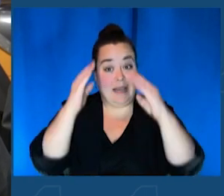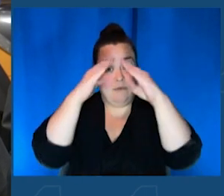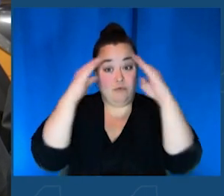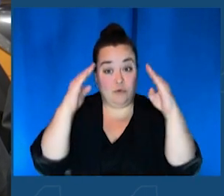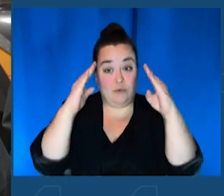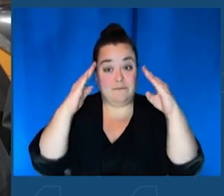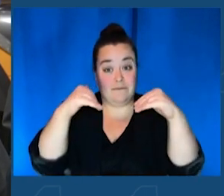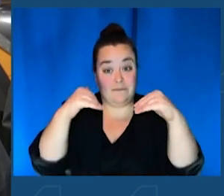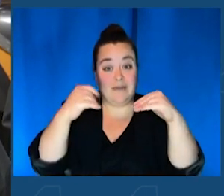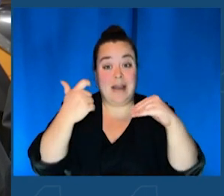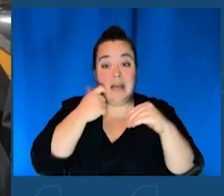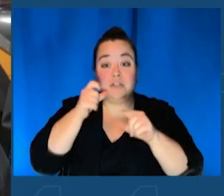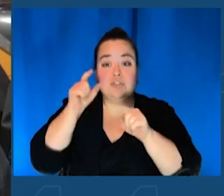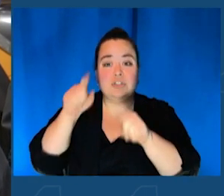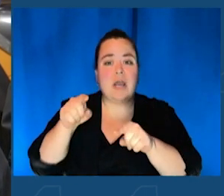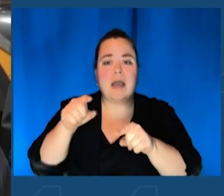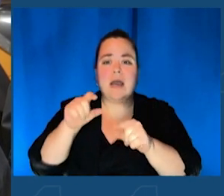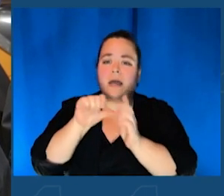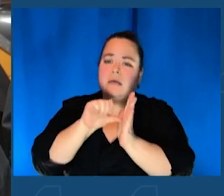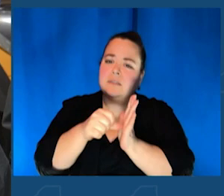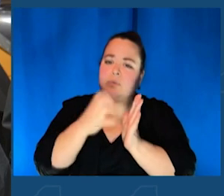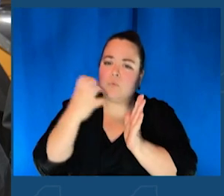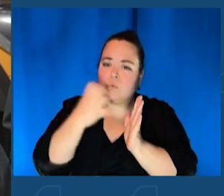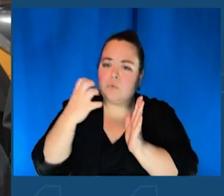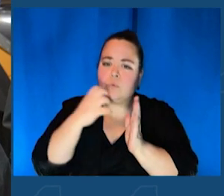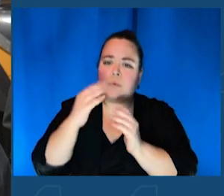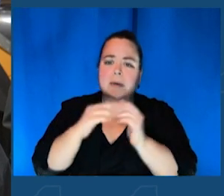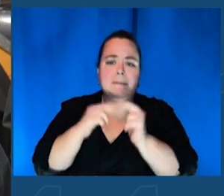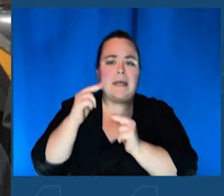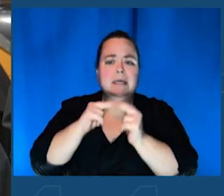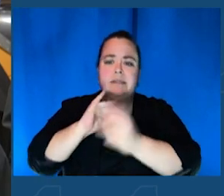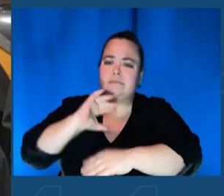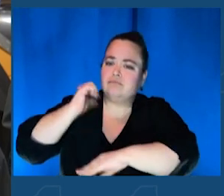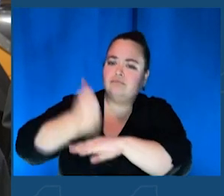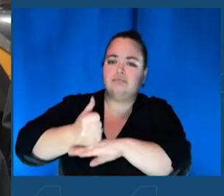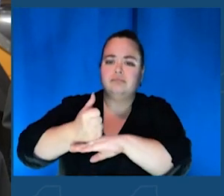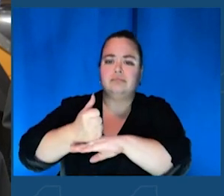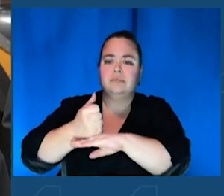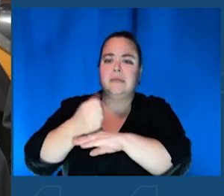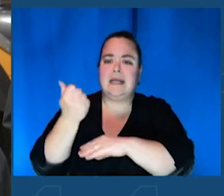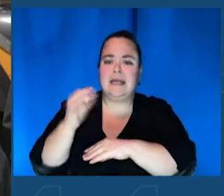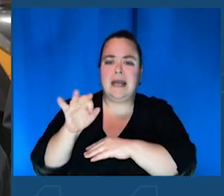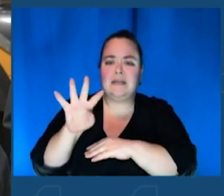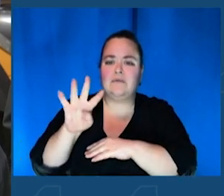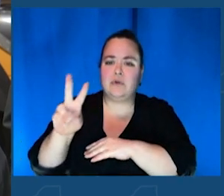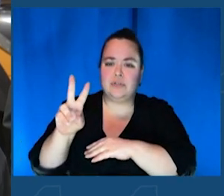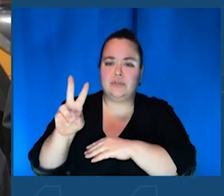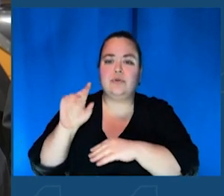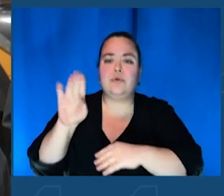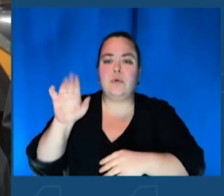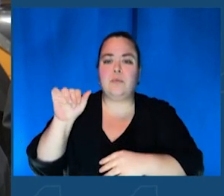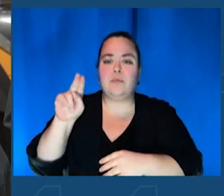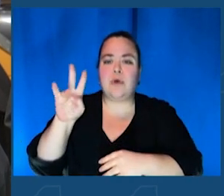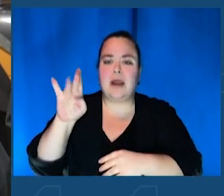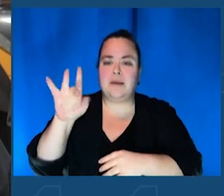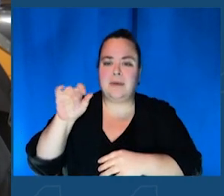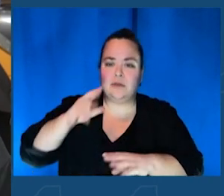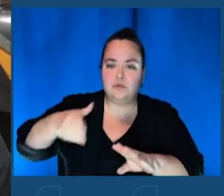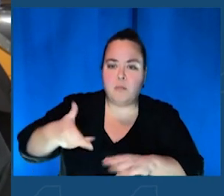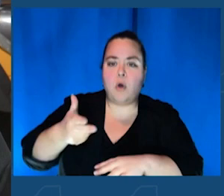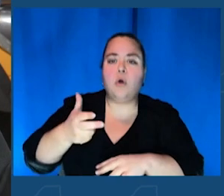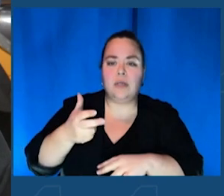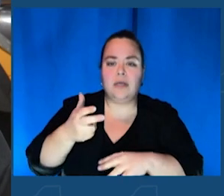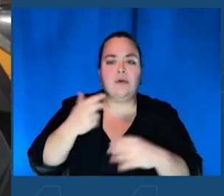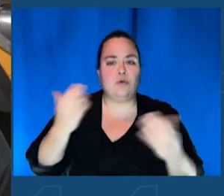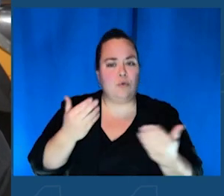to an iconic building there since 1942, Bray Miller's Bowling, right here in the Village of Hamburg, a place I